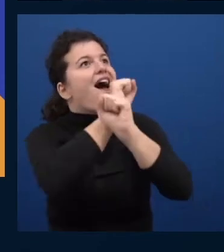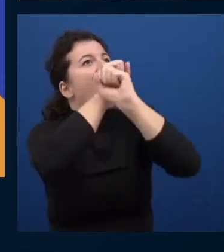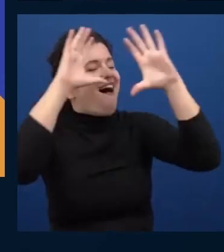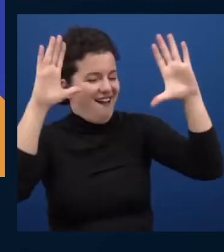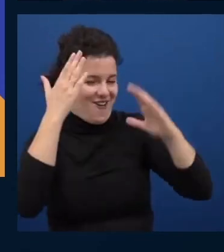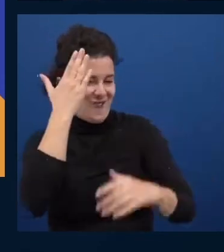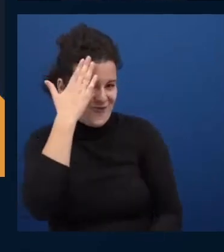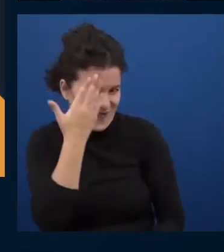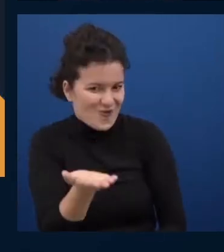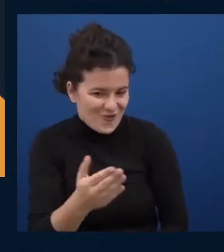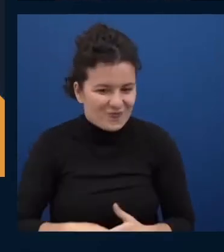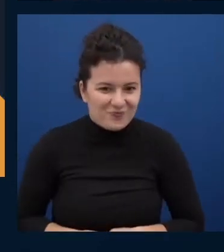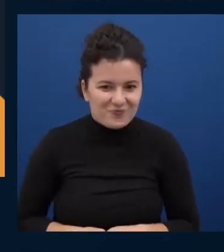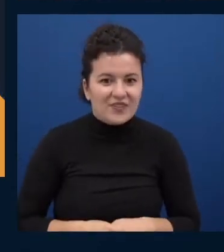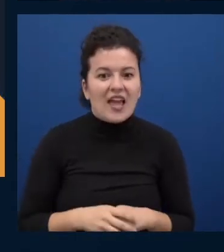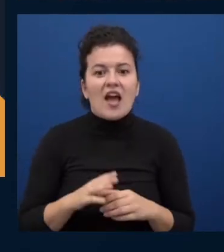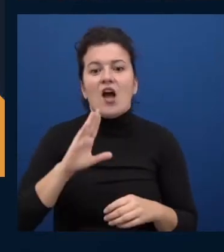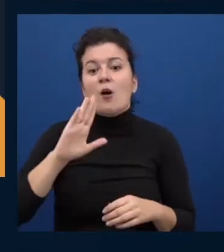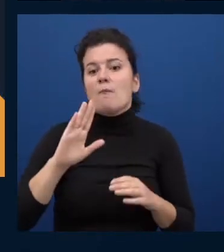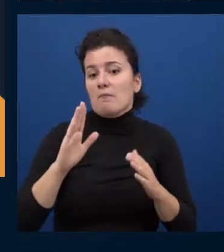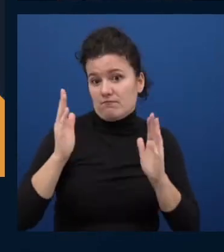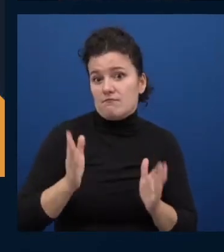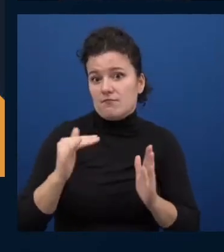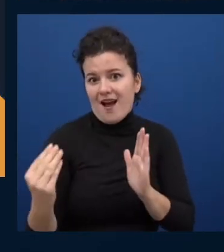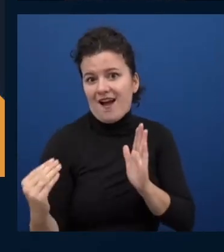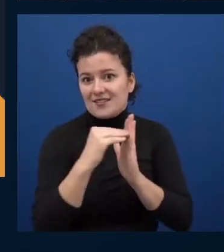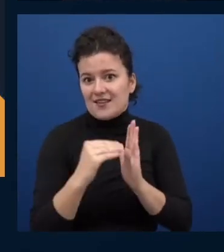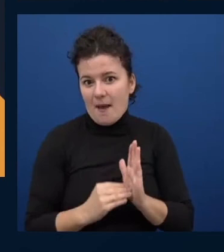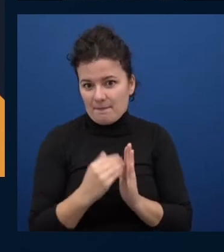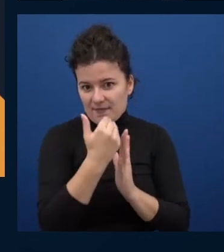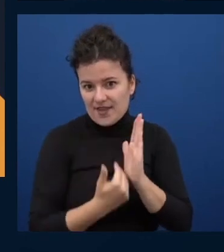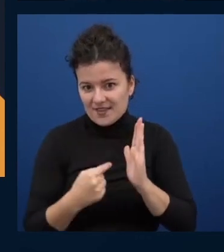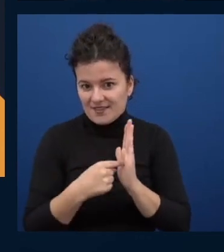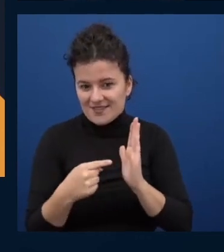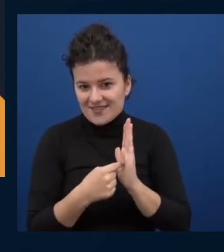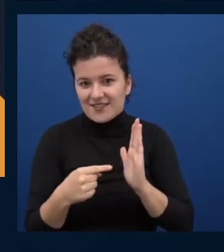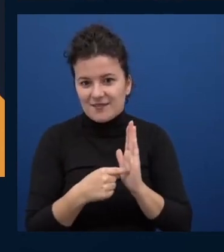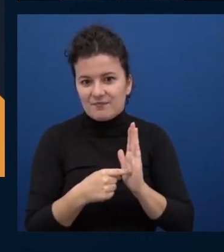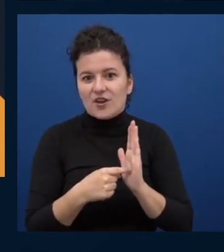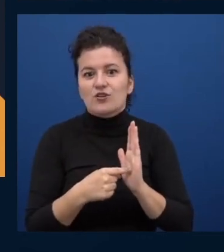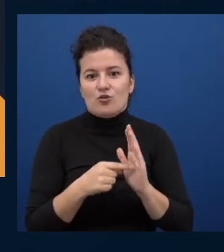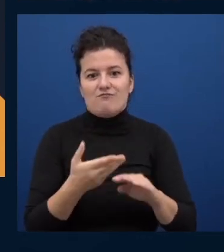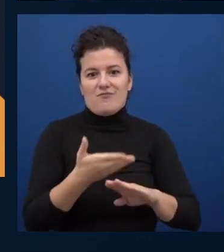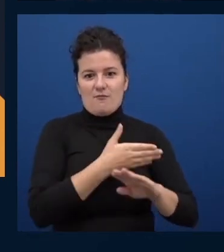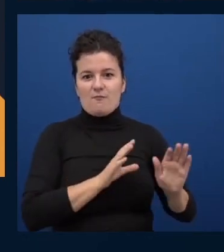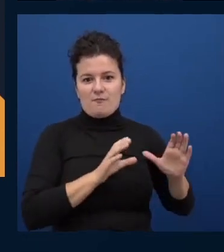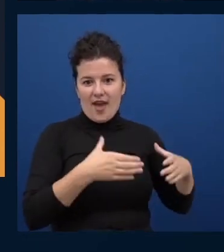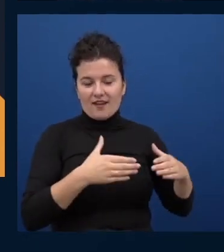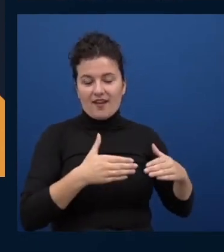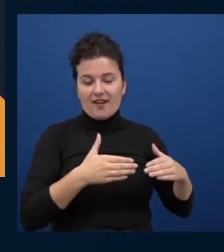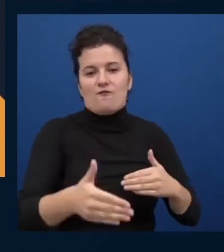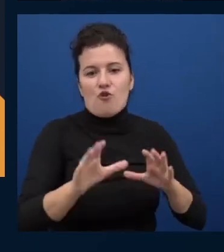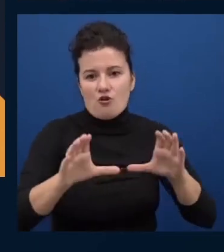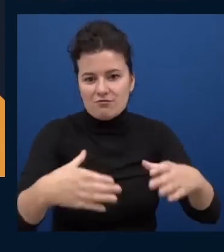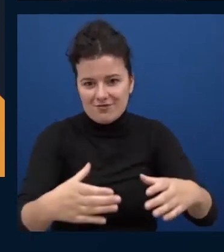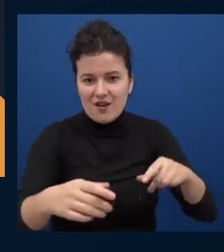a mandatory assignment in regards to re-indenting the front end of the back office. And this